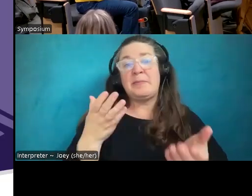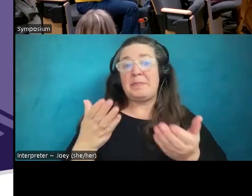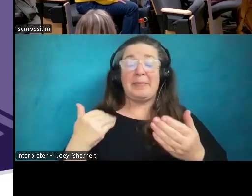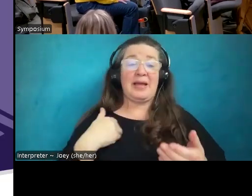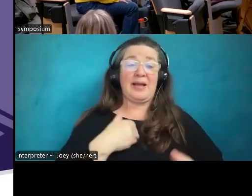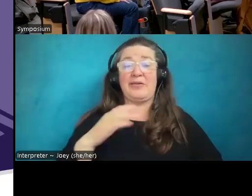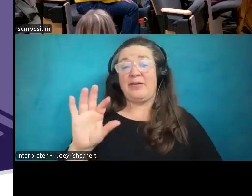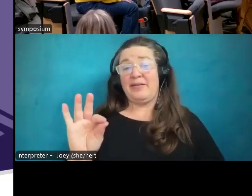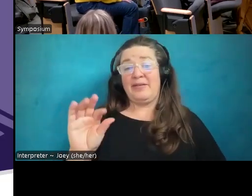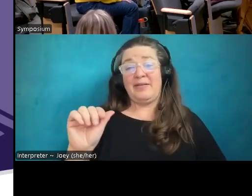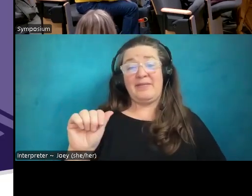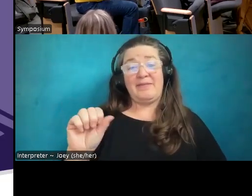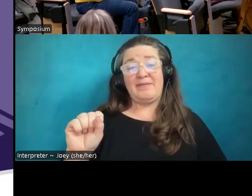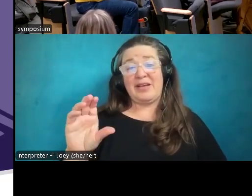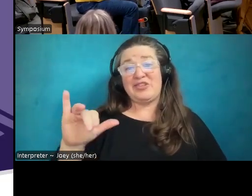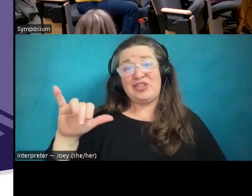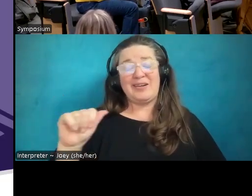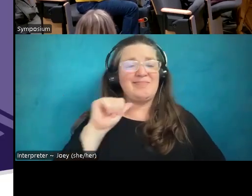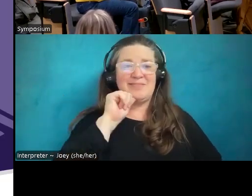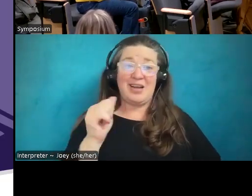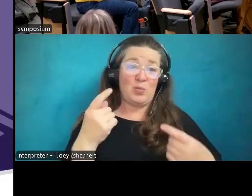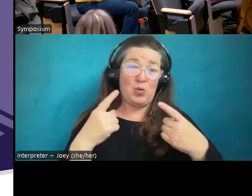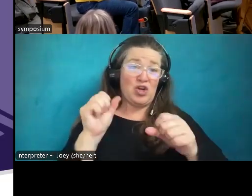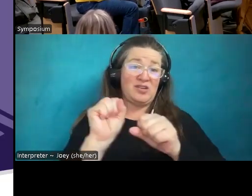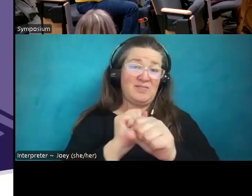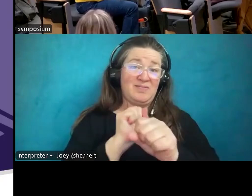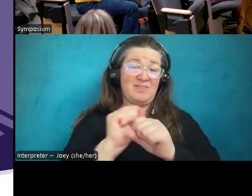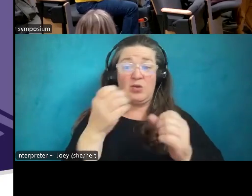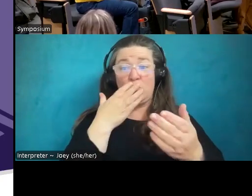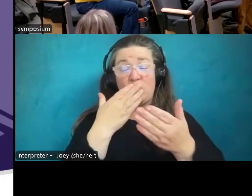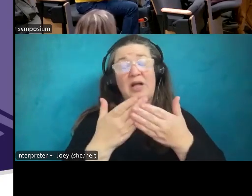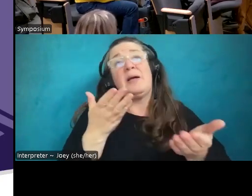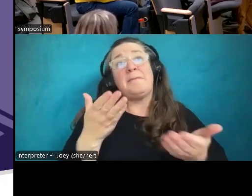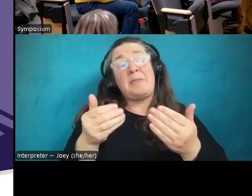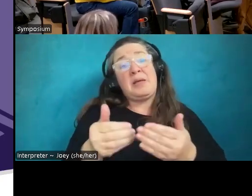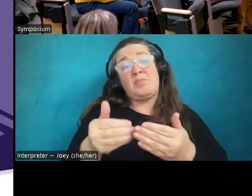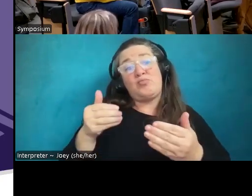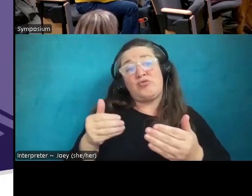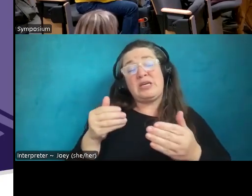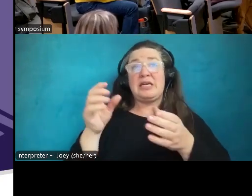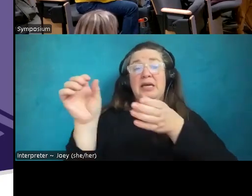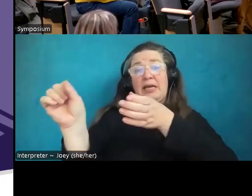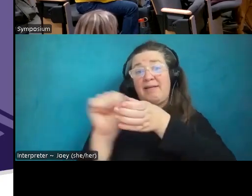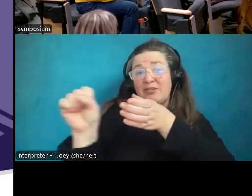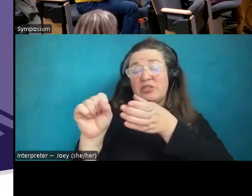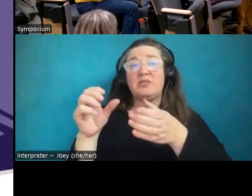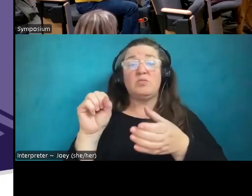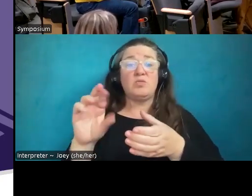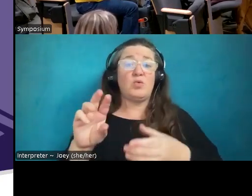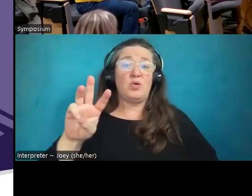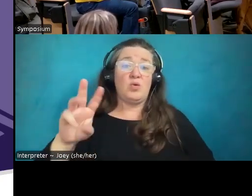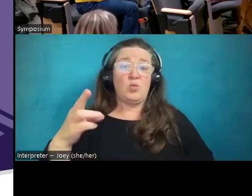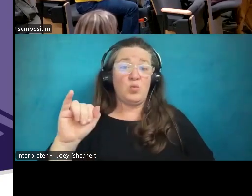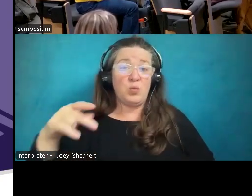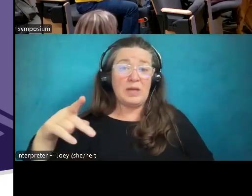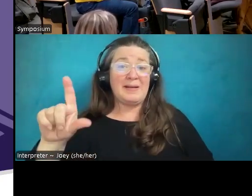well. Maybe there was pre-existing concussion, whiplash, that's all exacerbated now. We